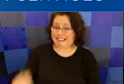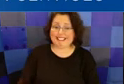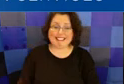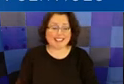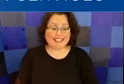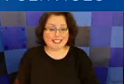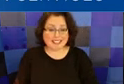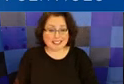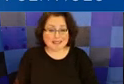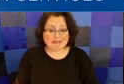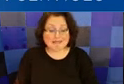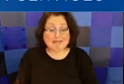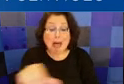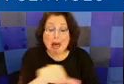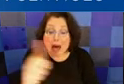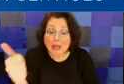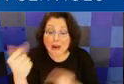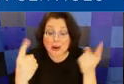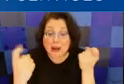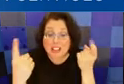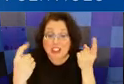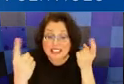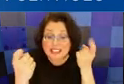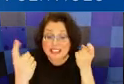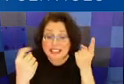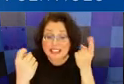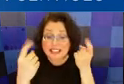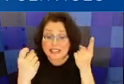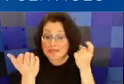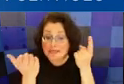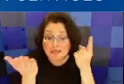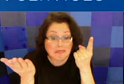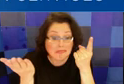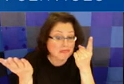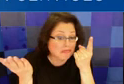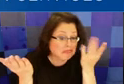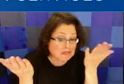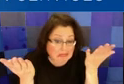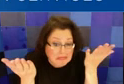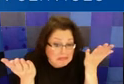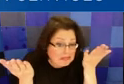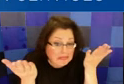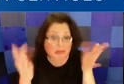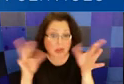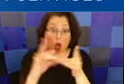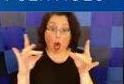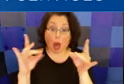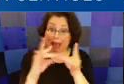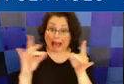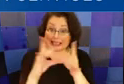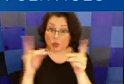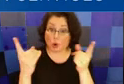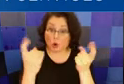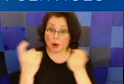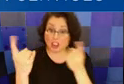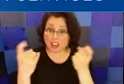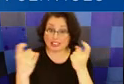Does anyone else on the phone or have anything else to add or any questions or comments for the project